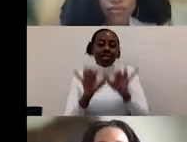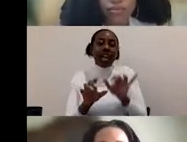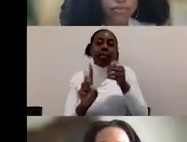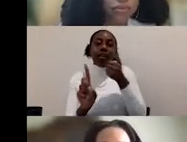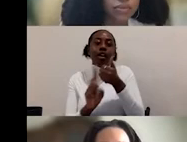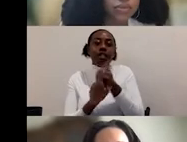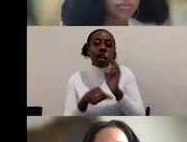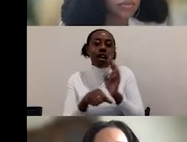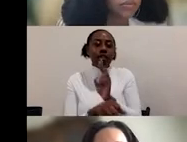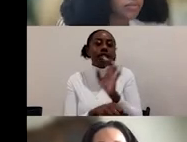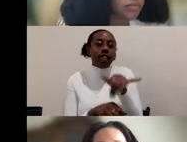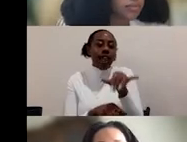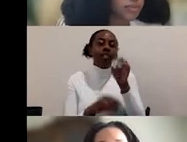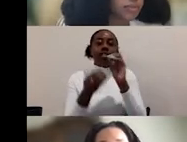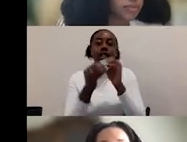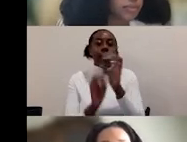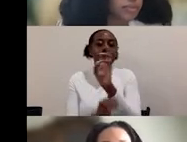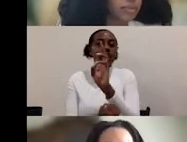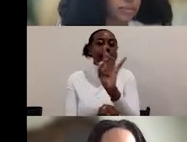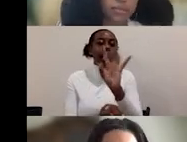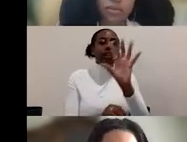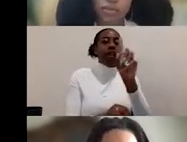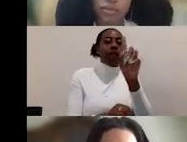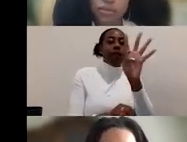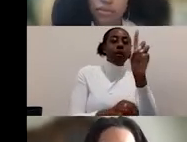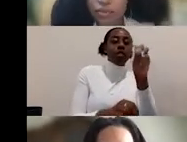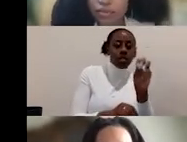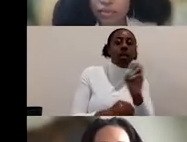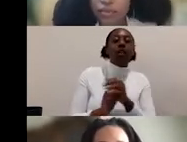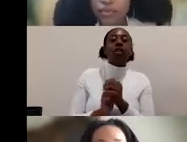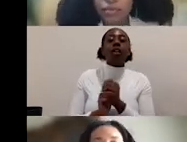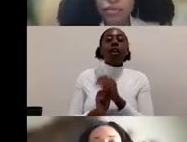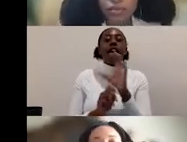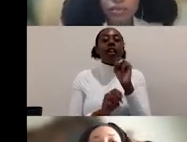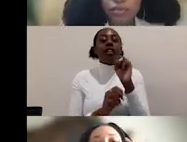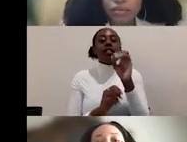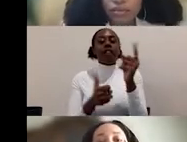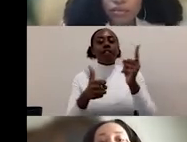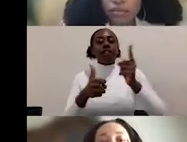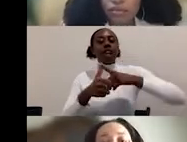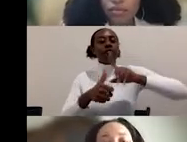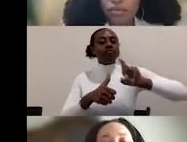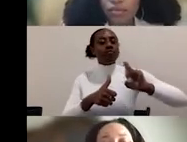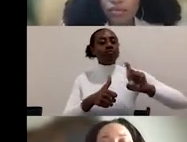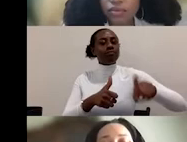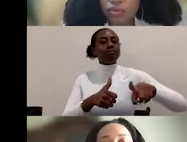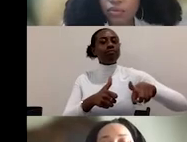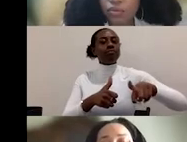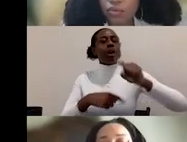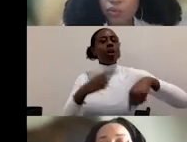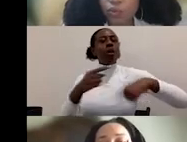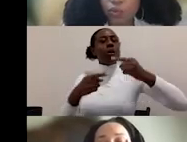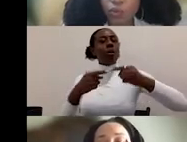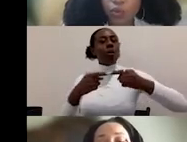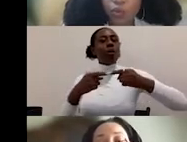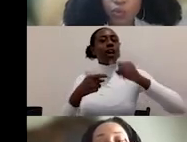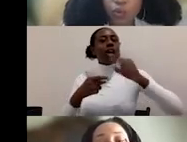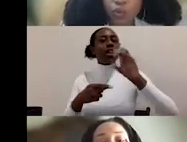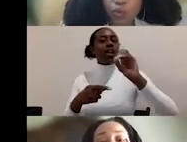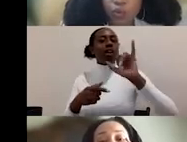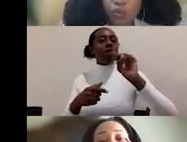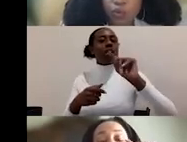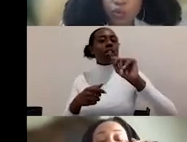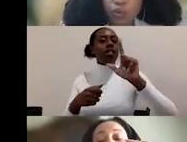code at the bottom left. So first question is, when did COINTELPRO